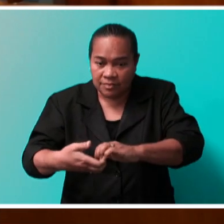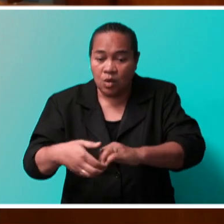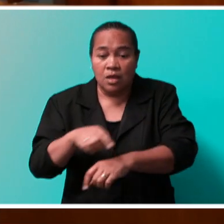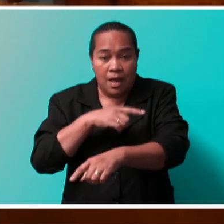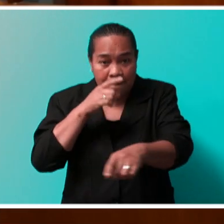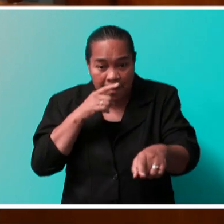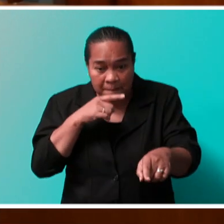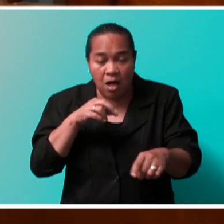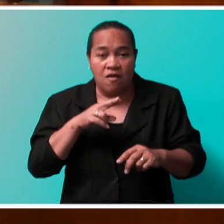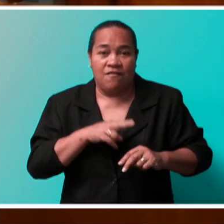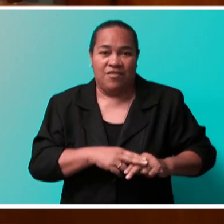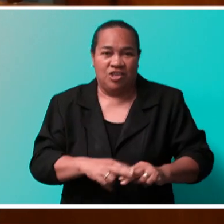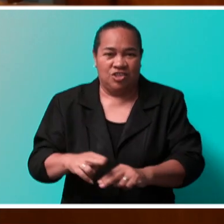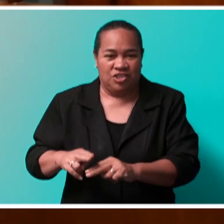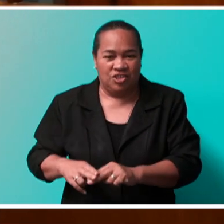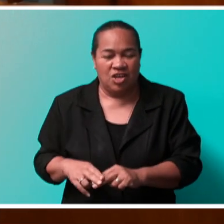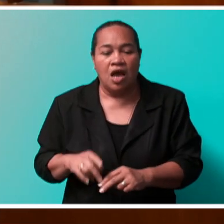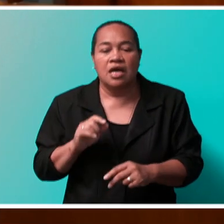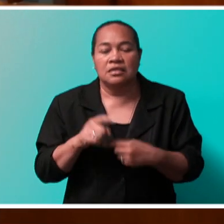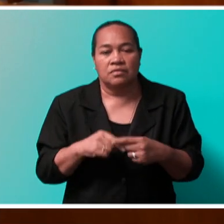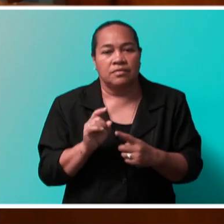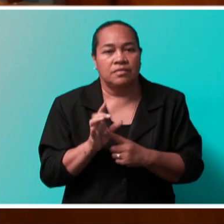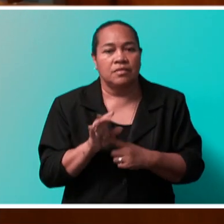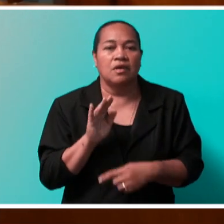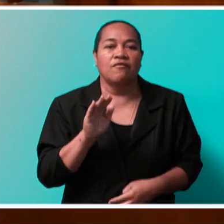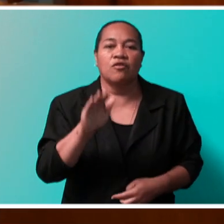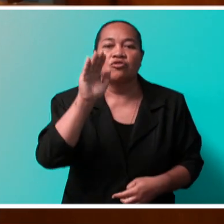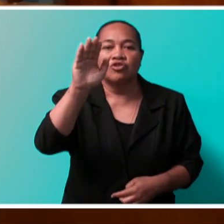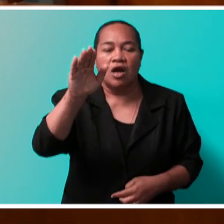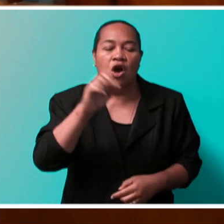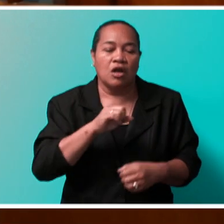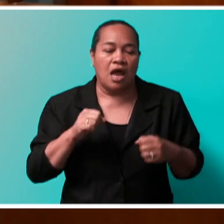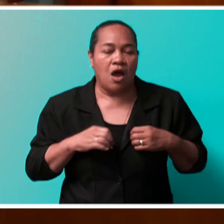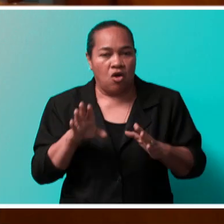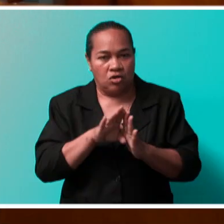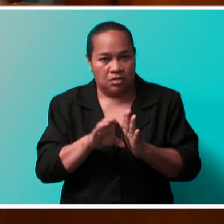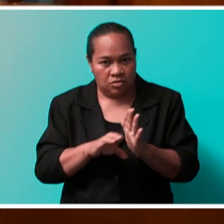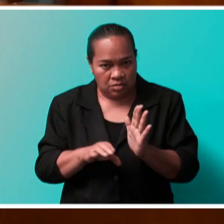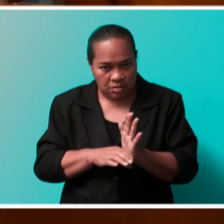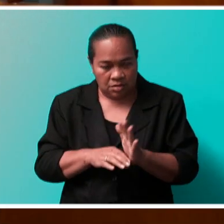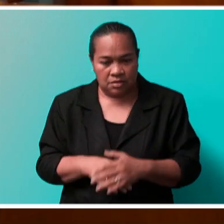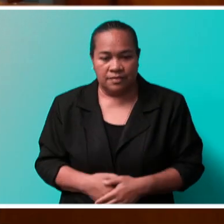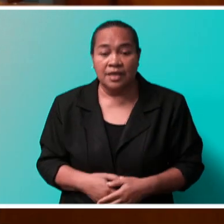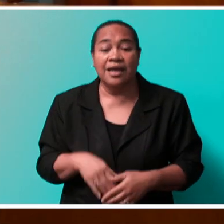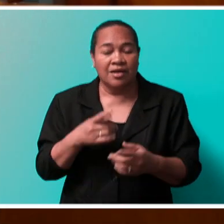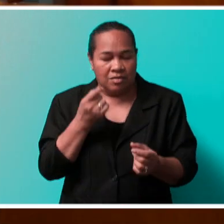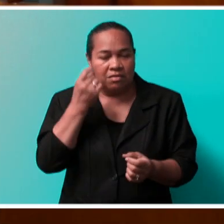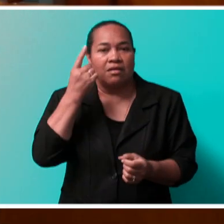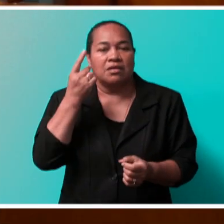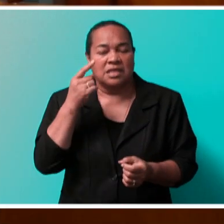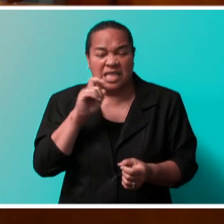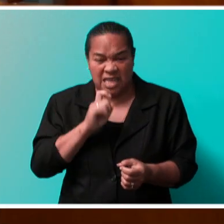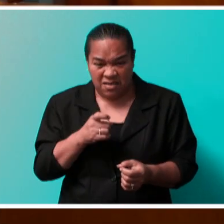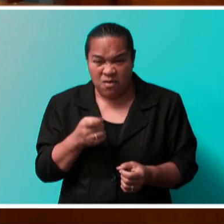of Fiji on the future of our constitutional arrangements. It recognizes that any meaningful